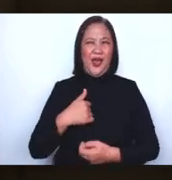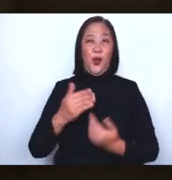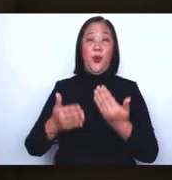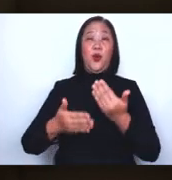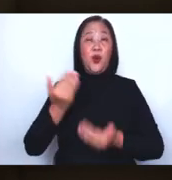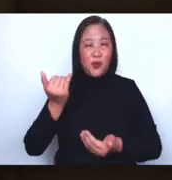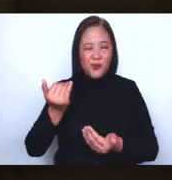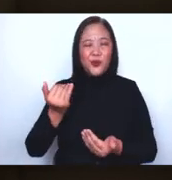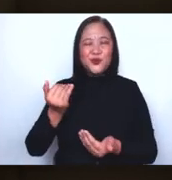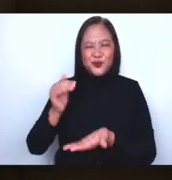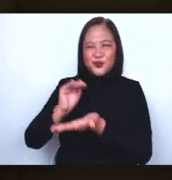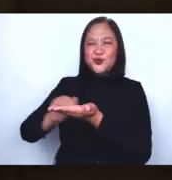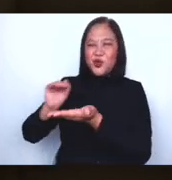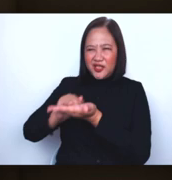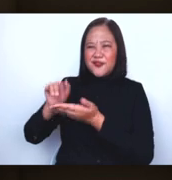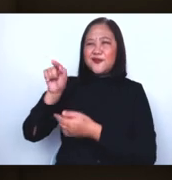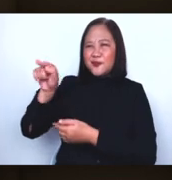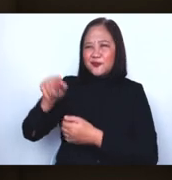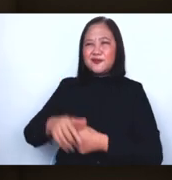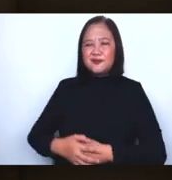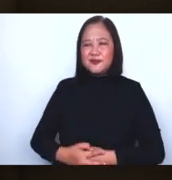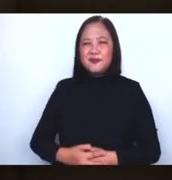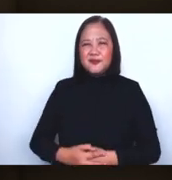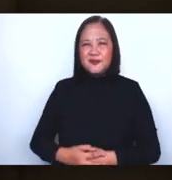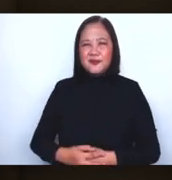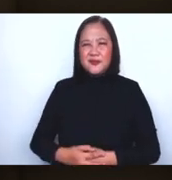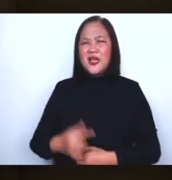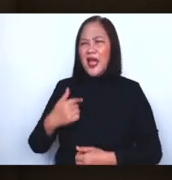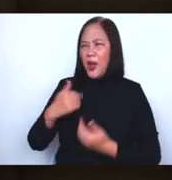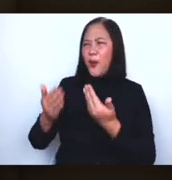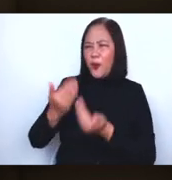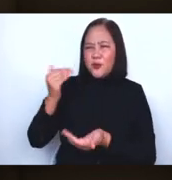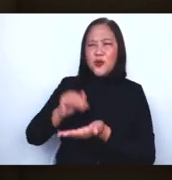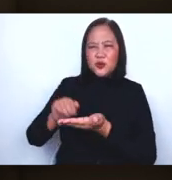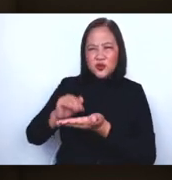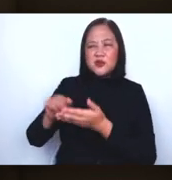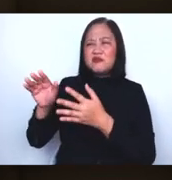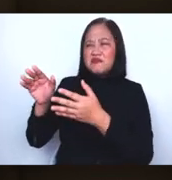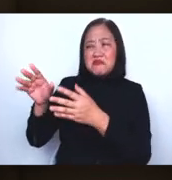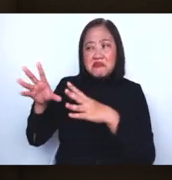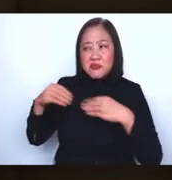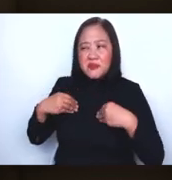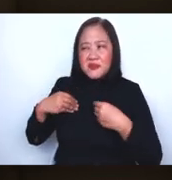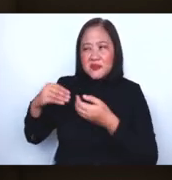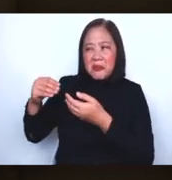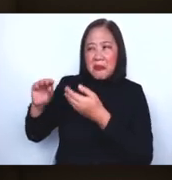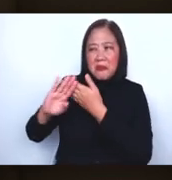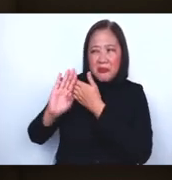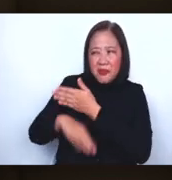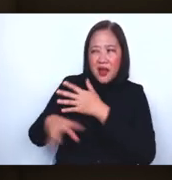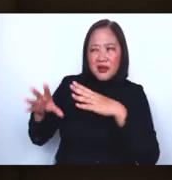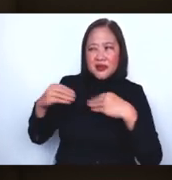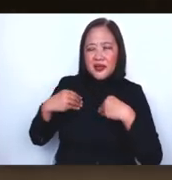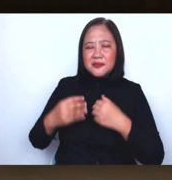I nearly forgave you. I nearly received you back.